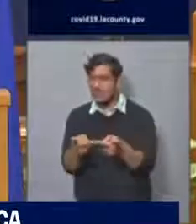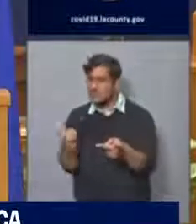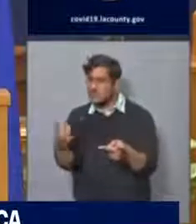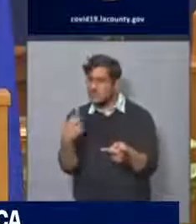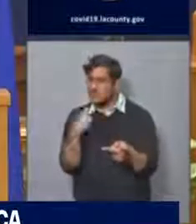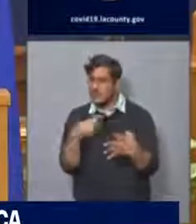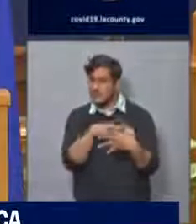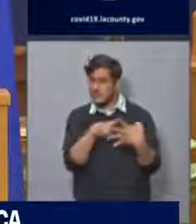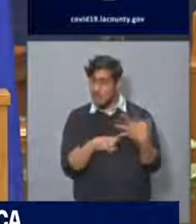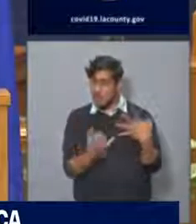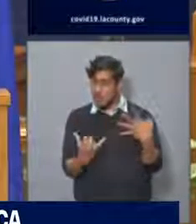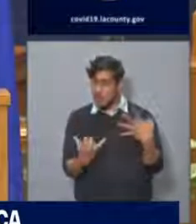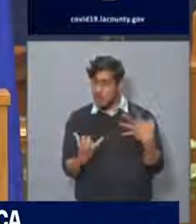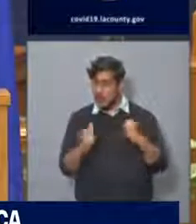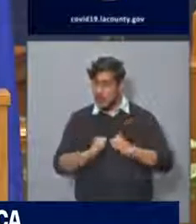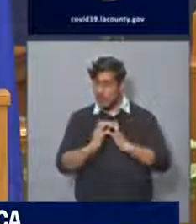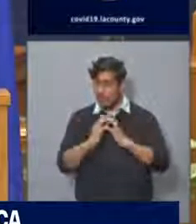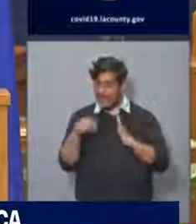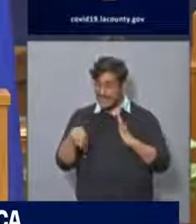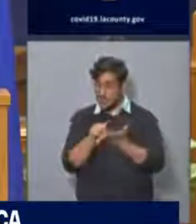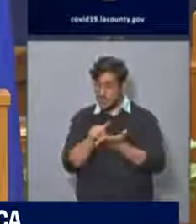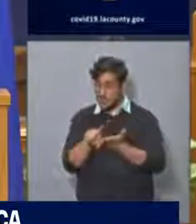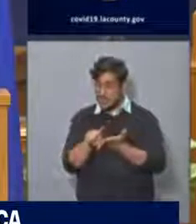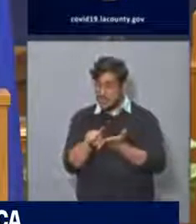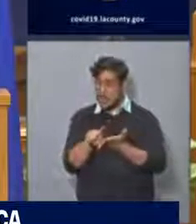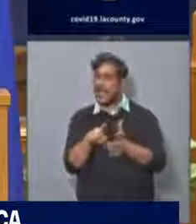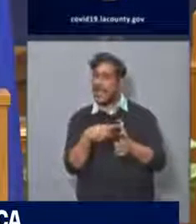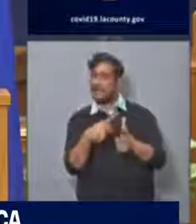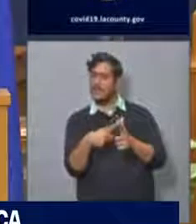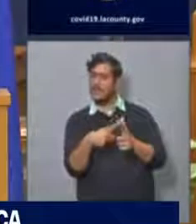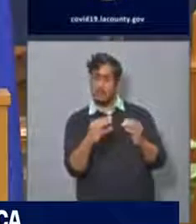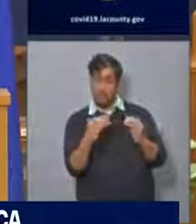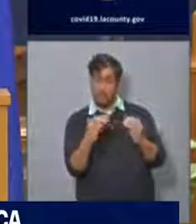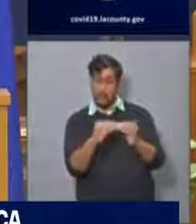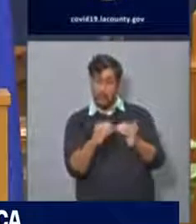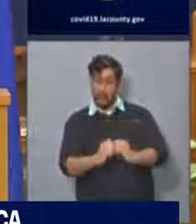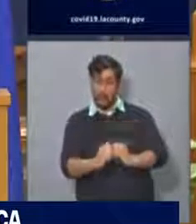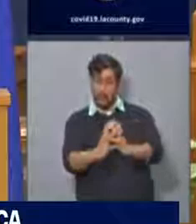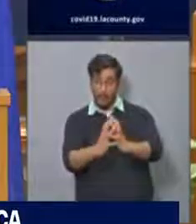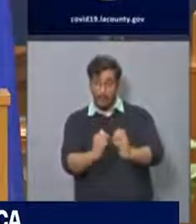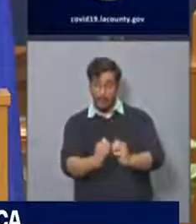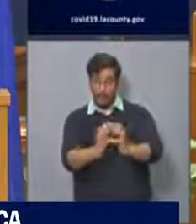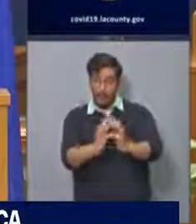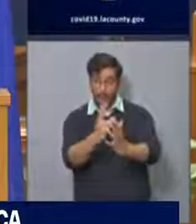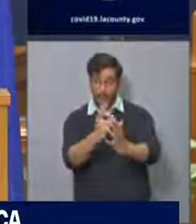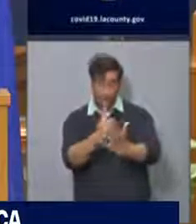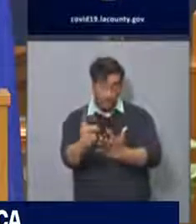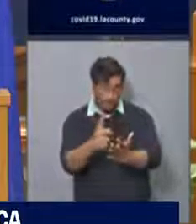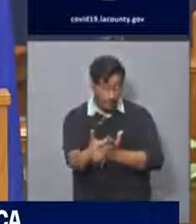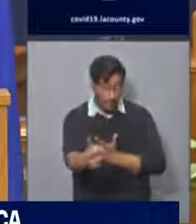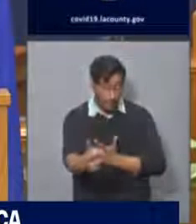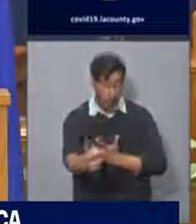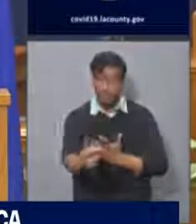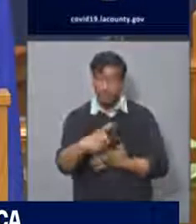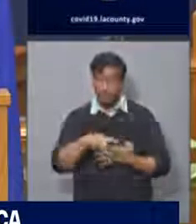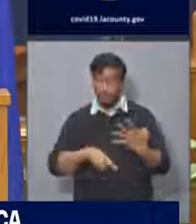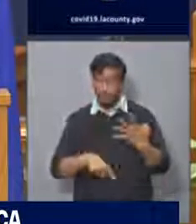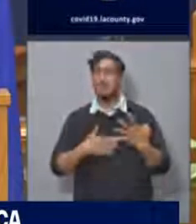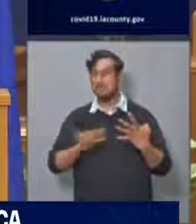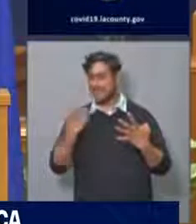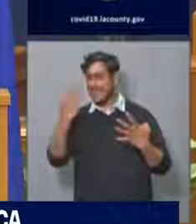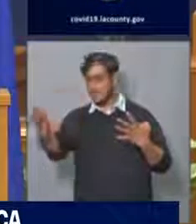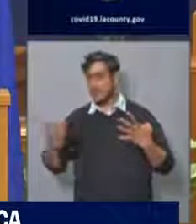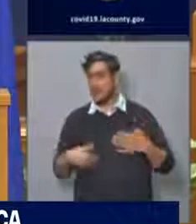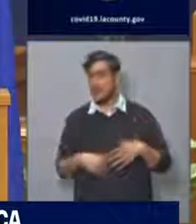4 sites that are online this week, and then the others were planned for coming weeks. Is that correct? That's all. Thank you. Yeah, we'll